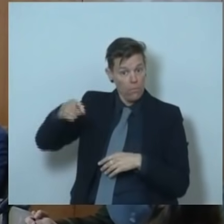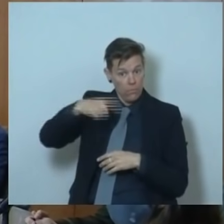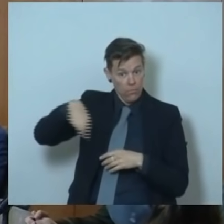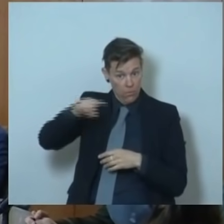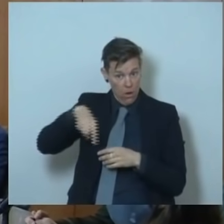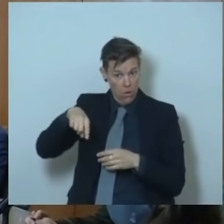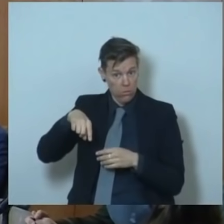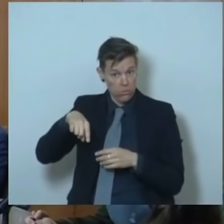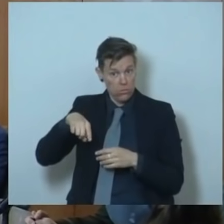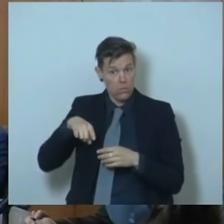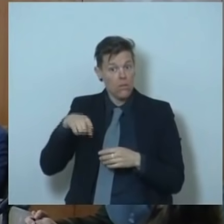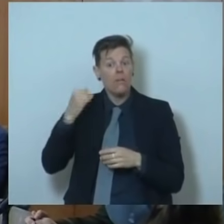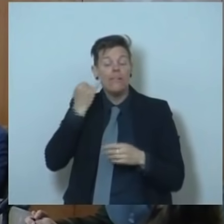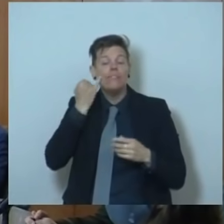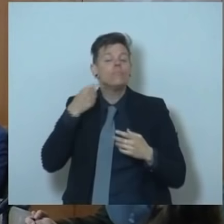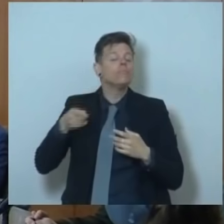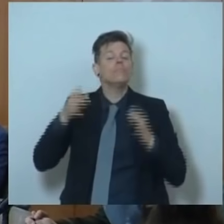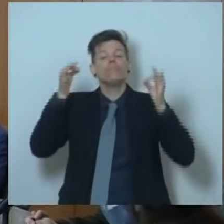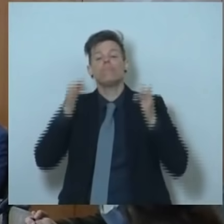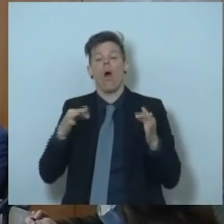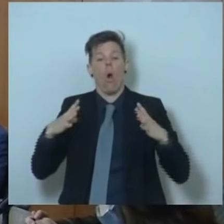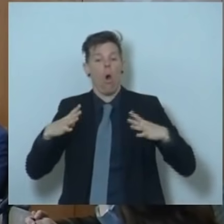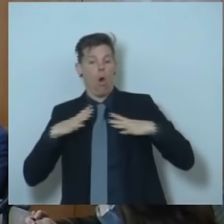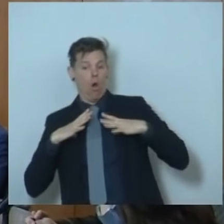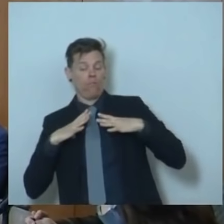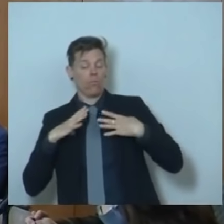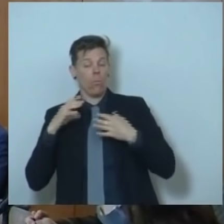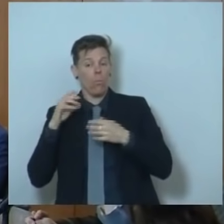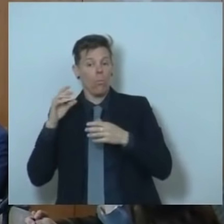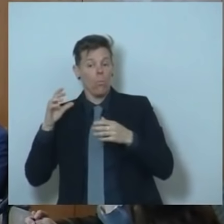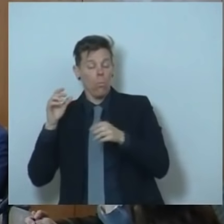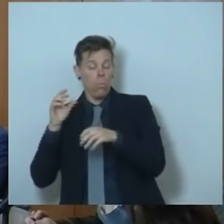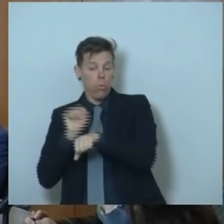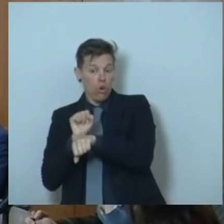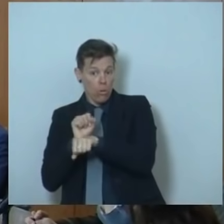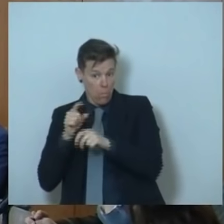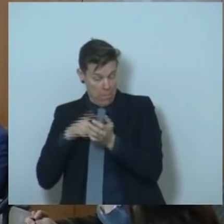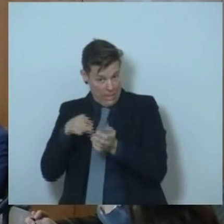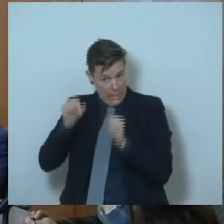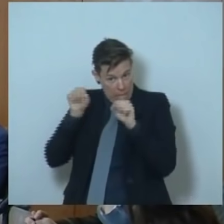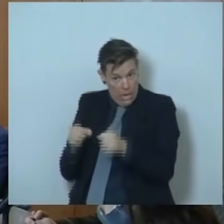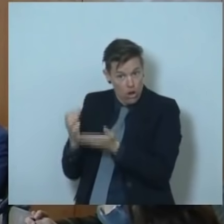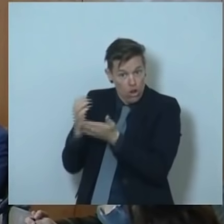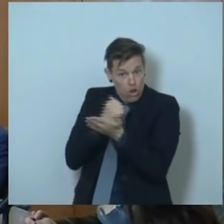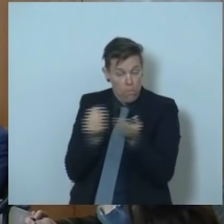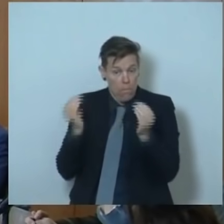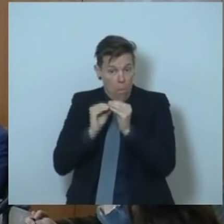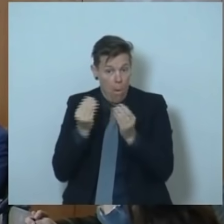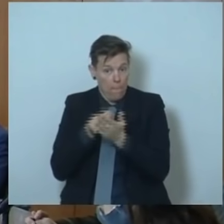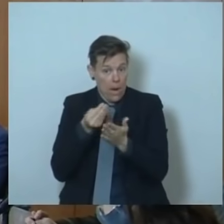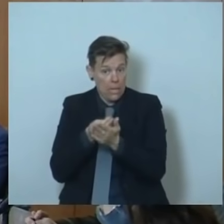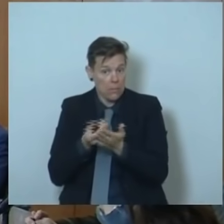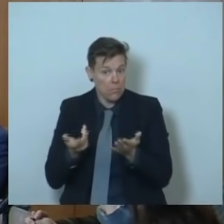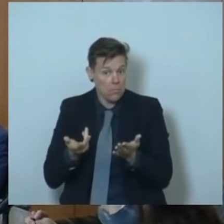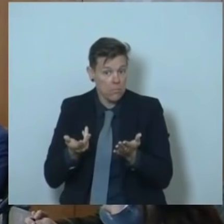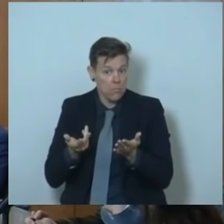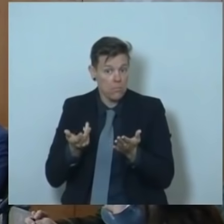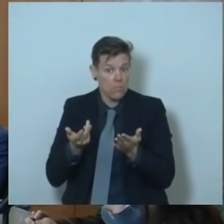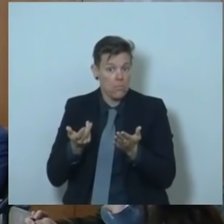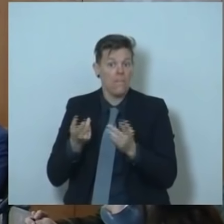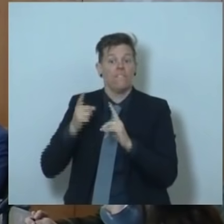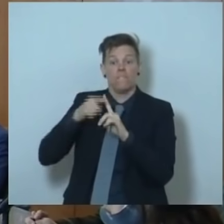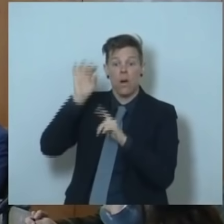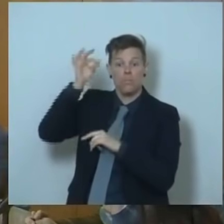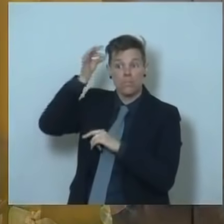now, given the kind of extra kick people are getting from the federal assistance? Thank